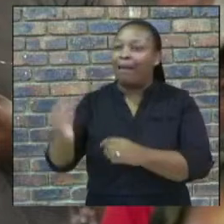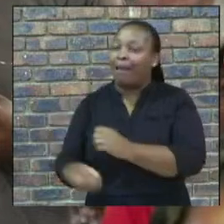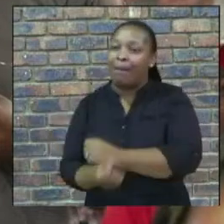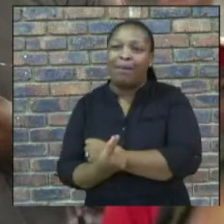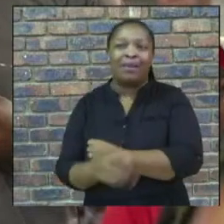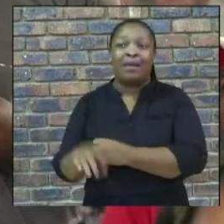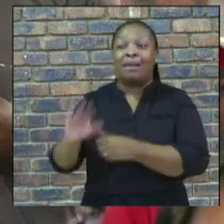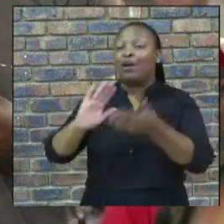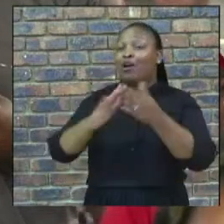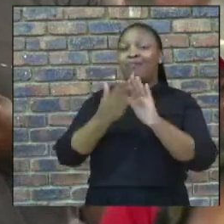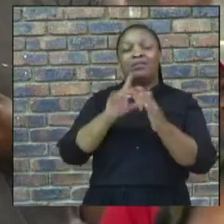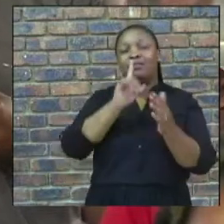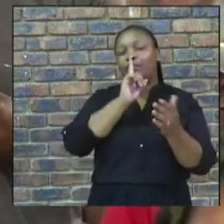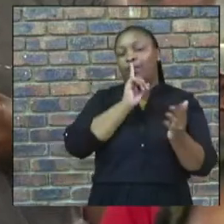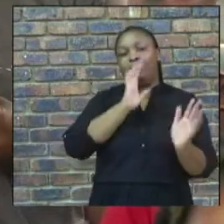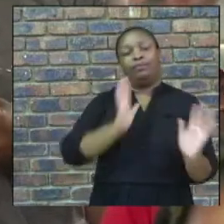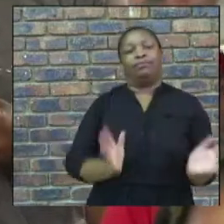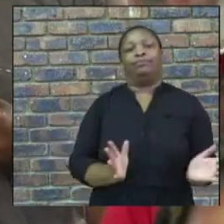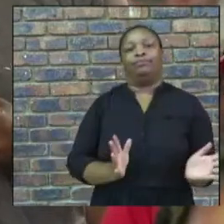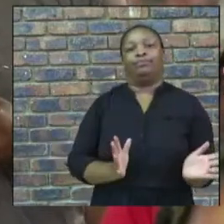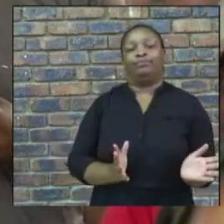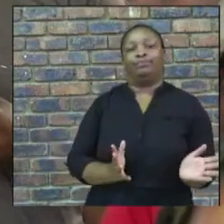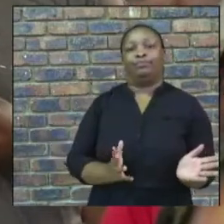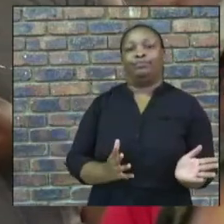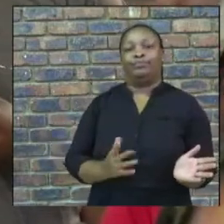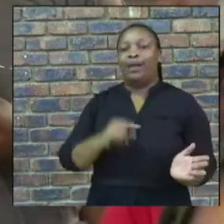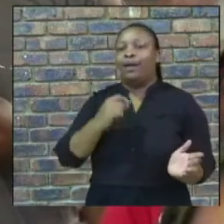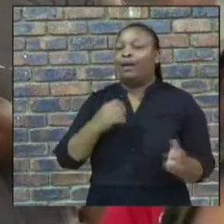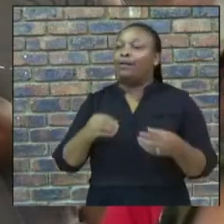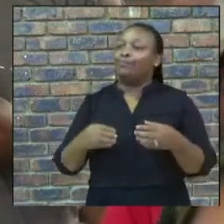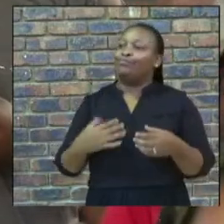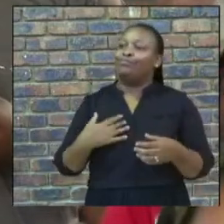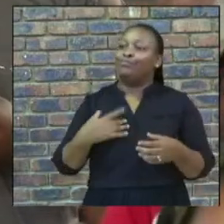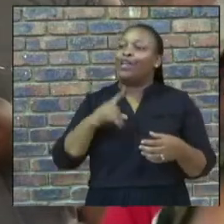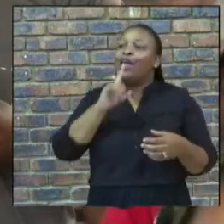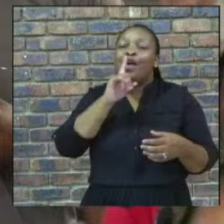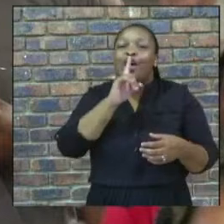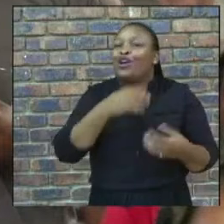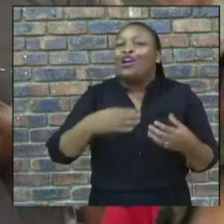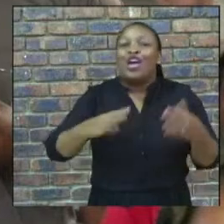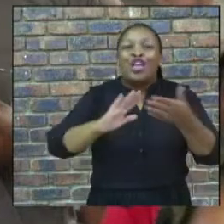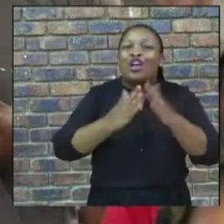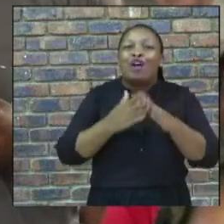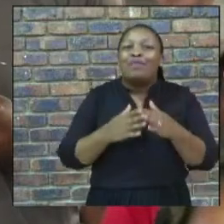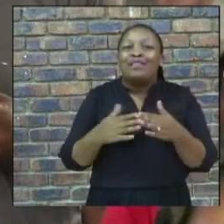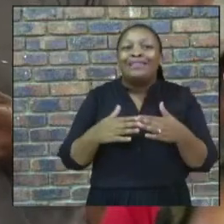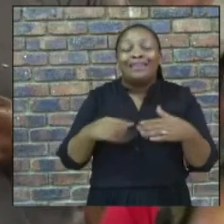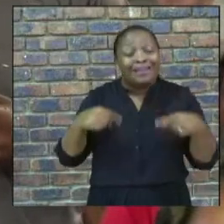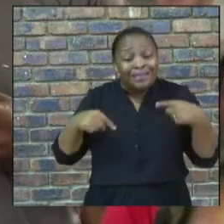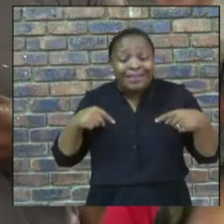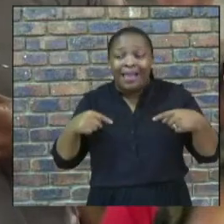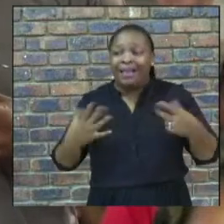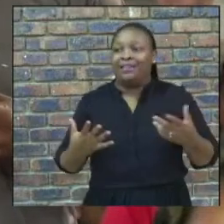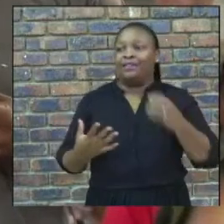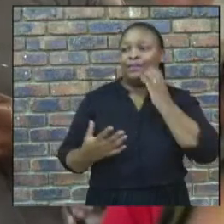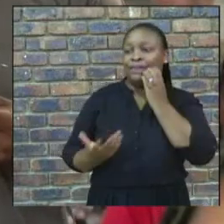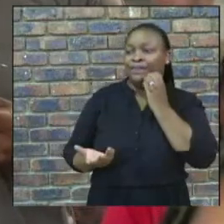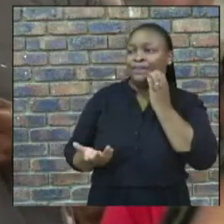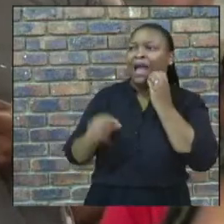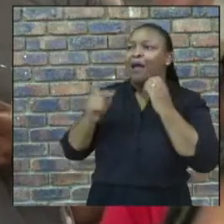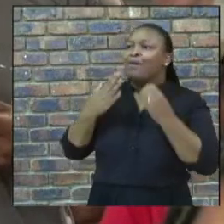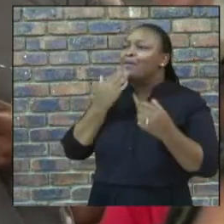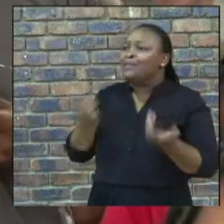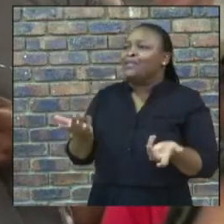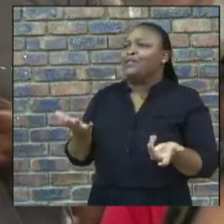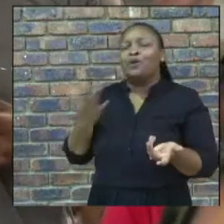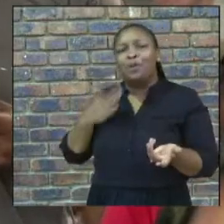umphakathi is shivering in terms of these things that are going on zamazamazam. So it's unfortunate ukuthi umphakathi is not